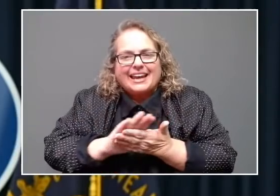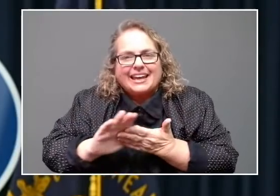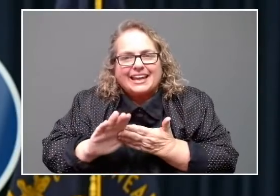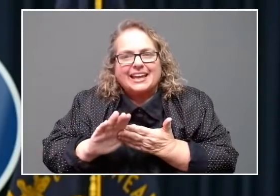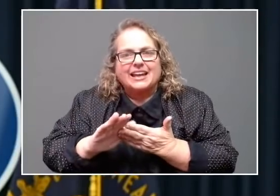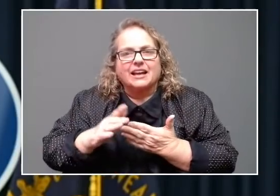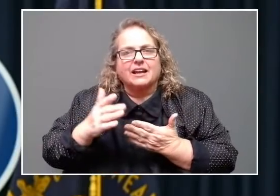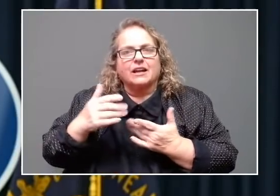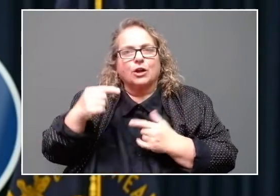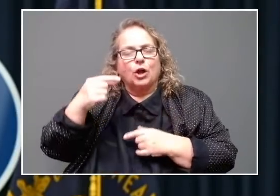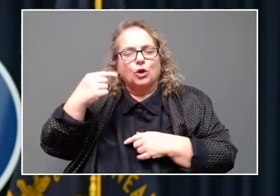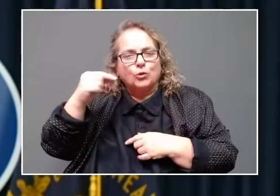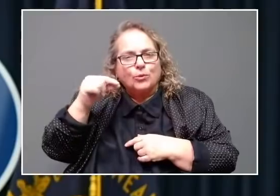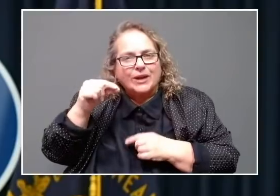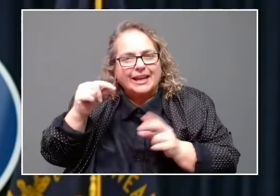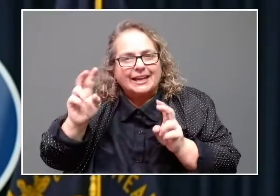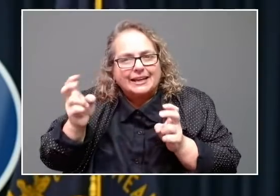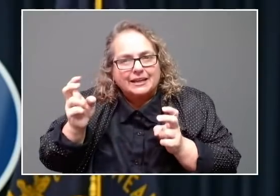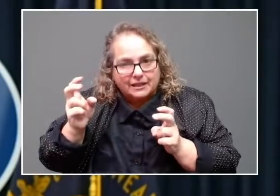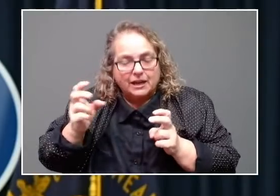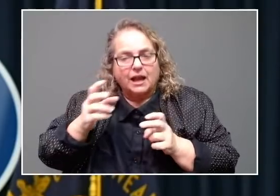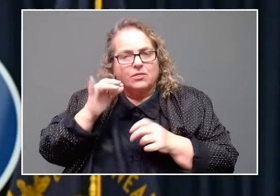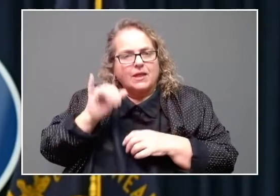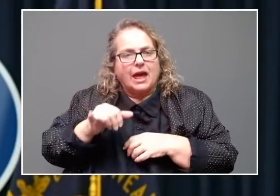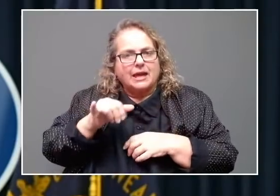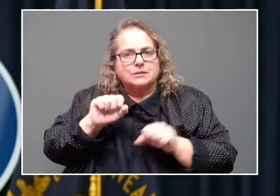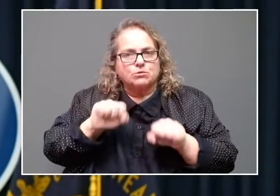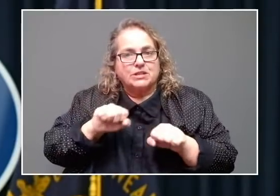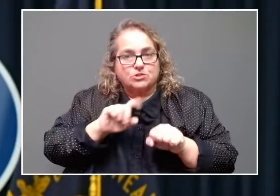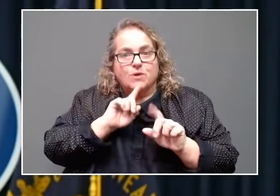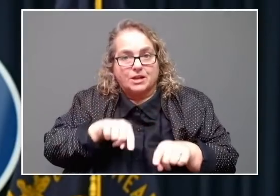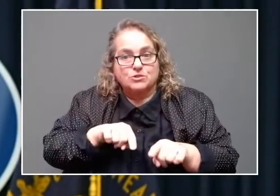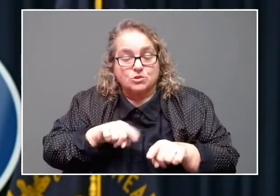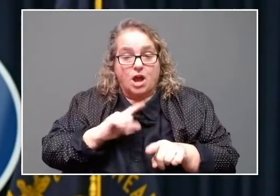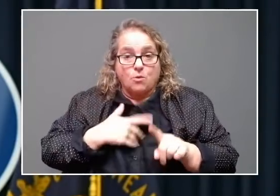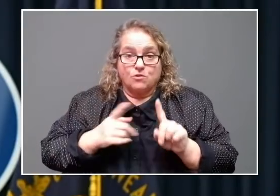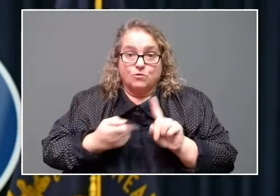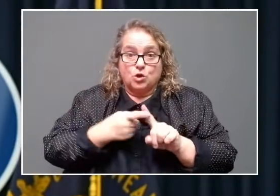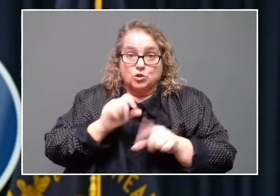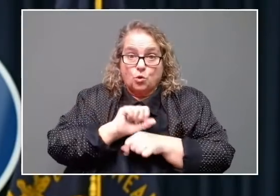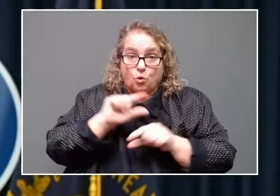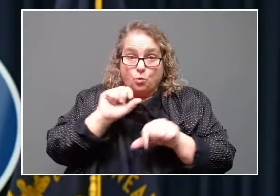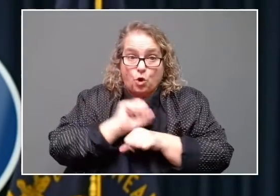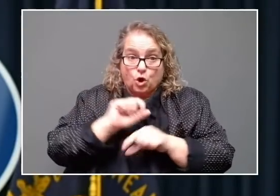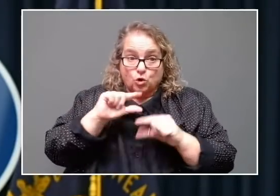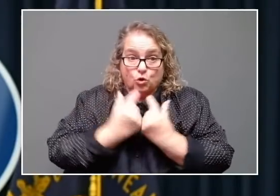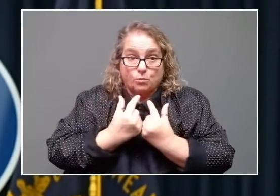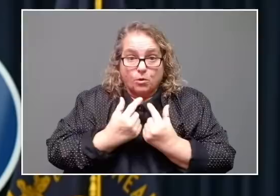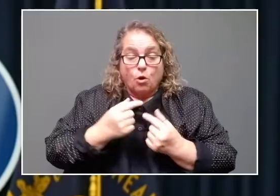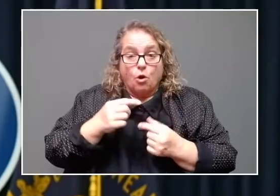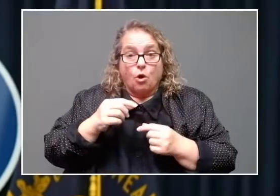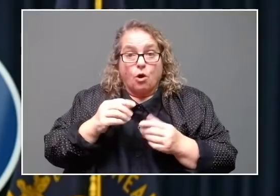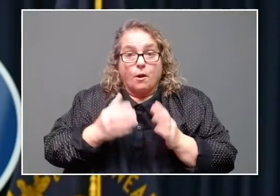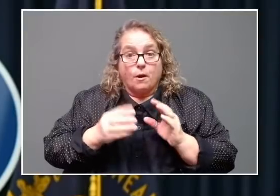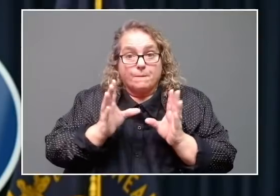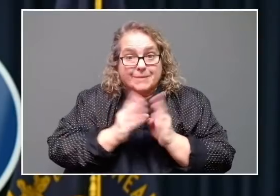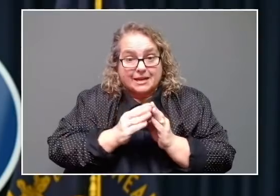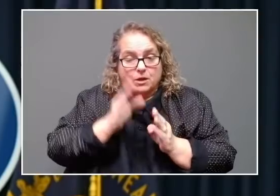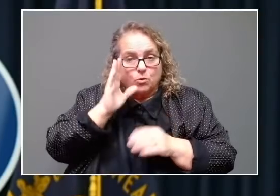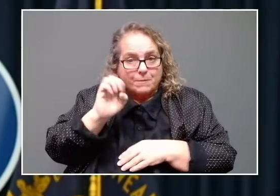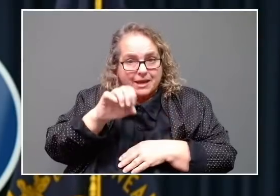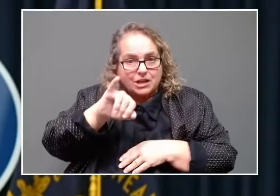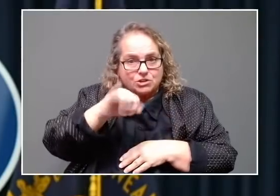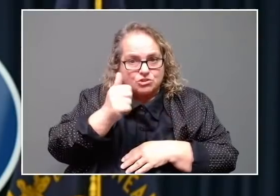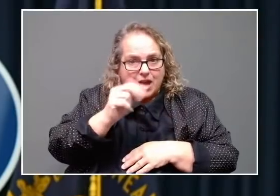this as a potential answer. Our first work group's organizational meeting will be held virtually on January 28th